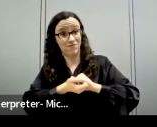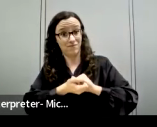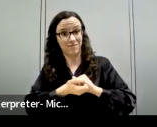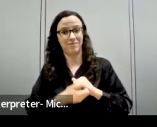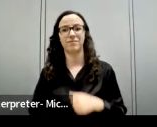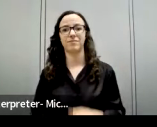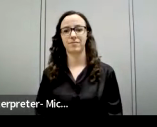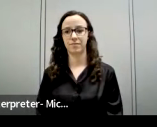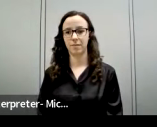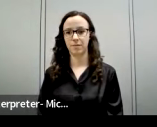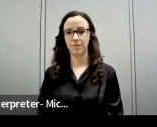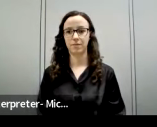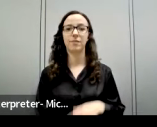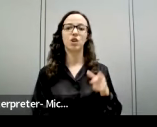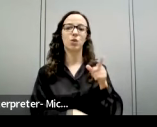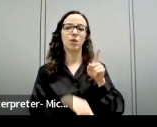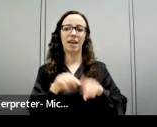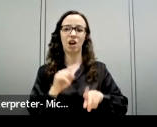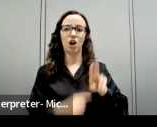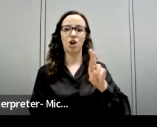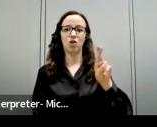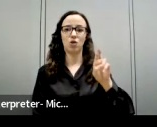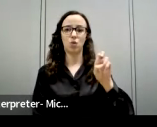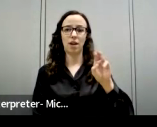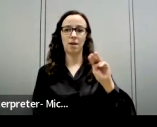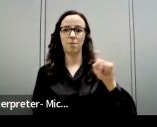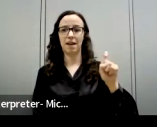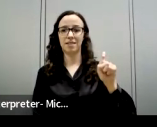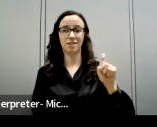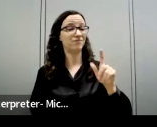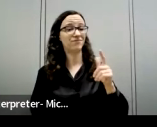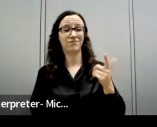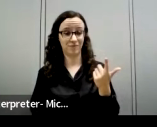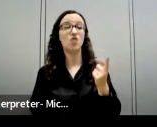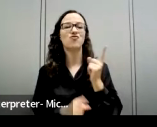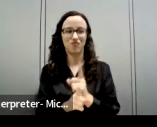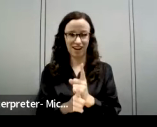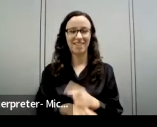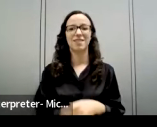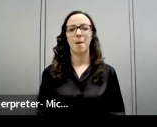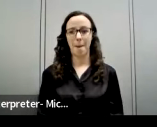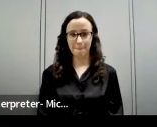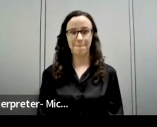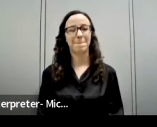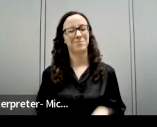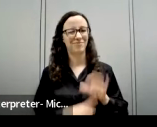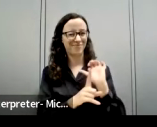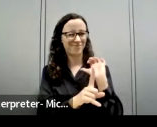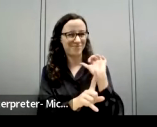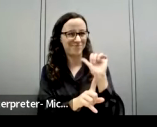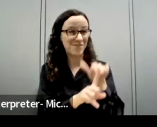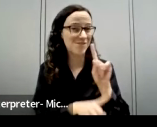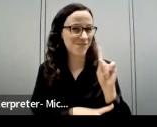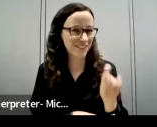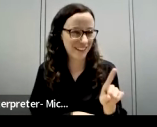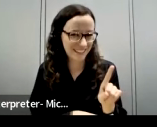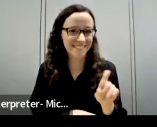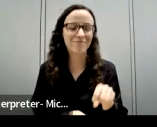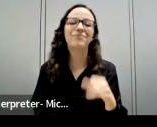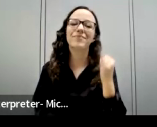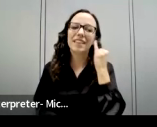And then he can remix a non-derivative work. Sorry, cannot. Correct. So it was a little bit of a trick question, but yes. So if you have